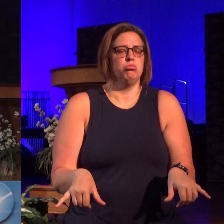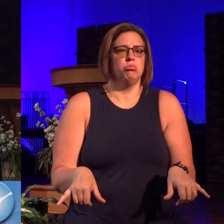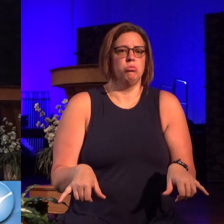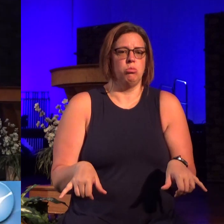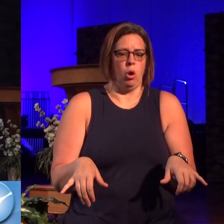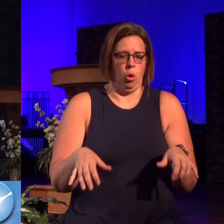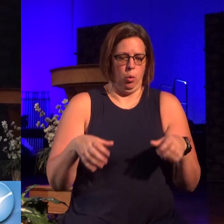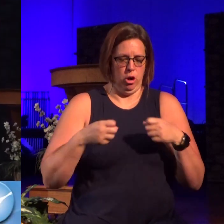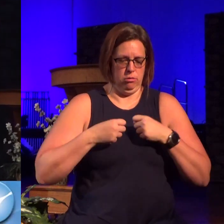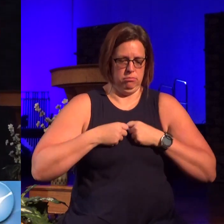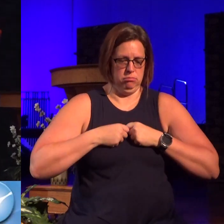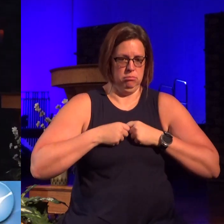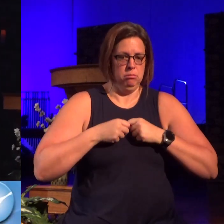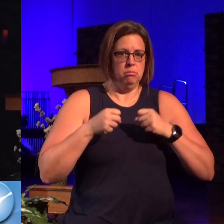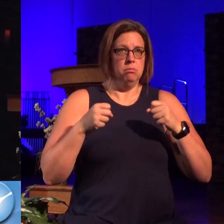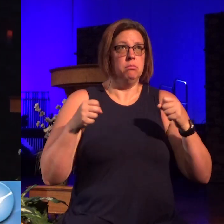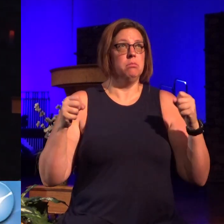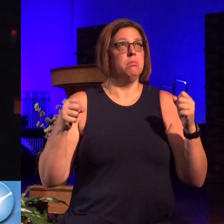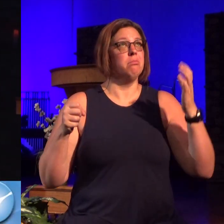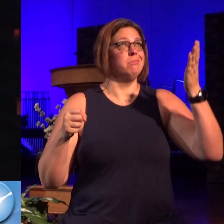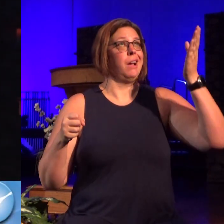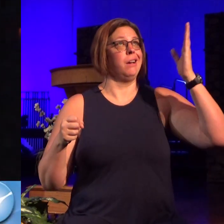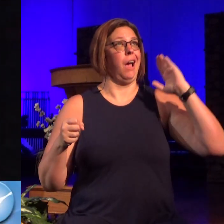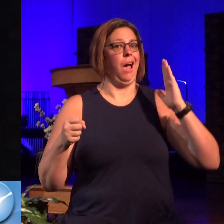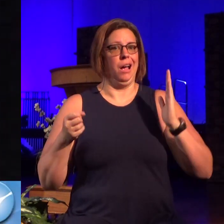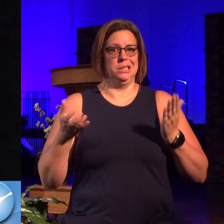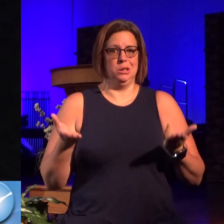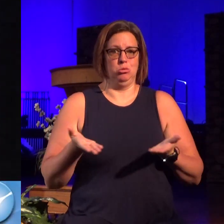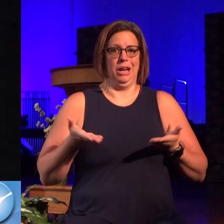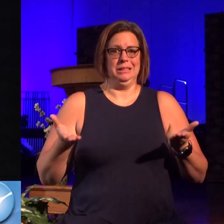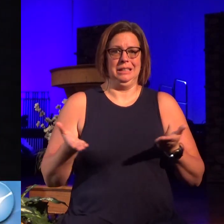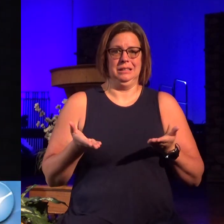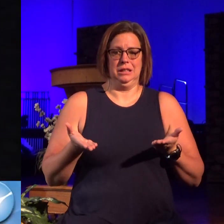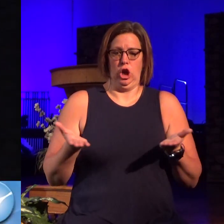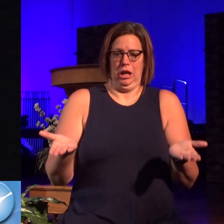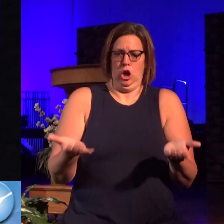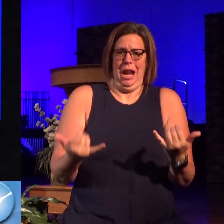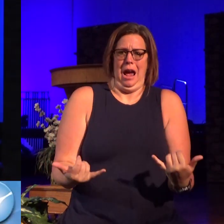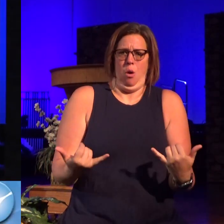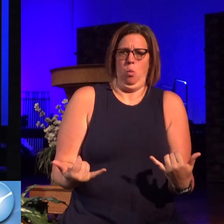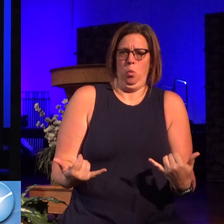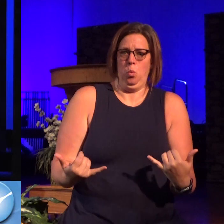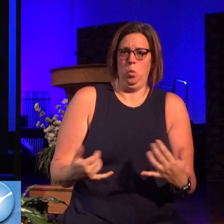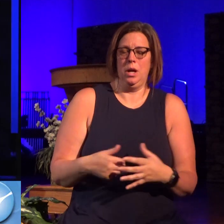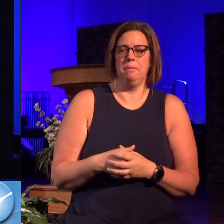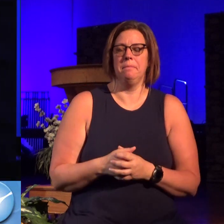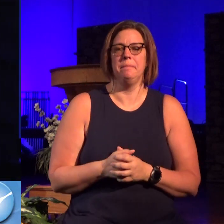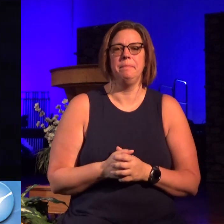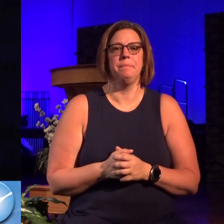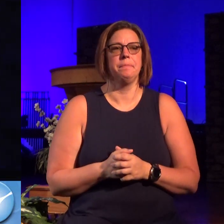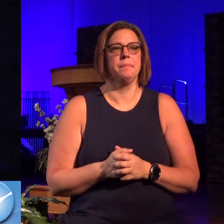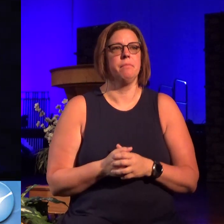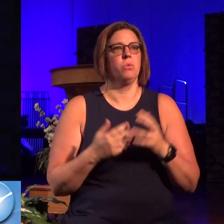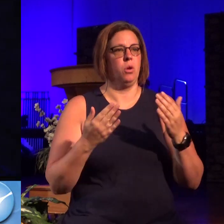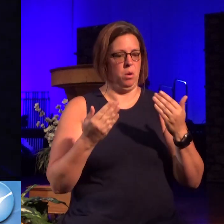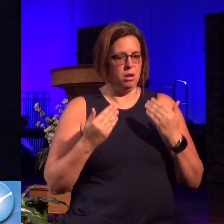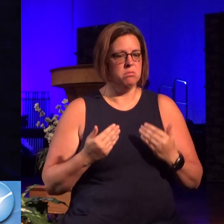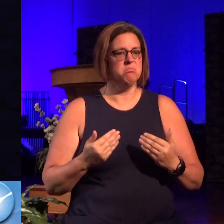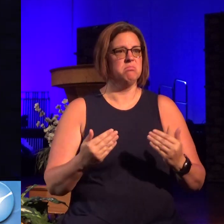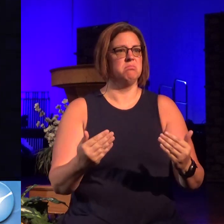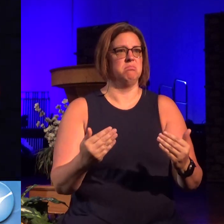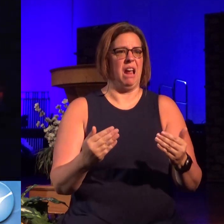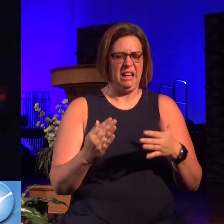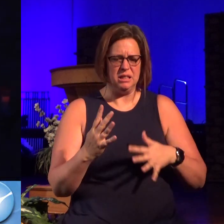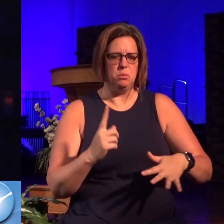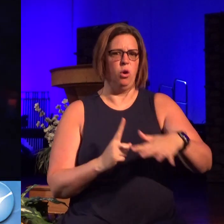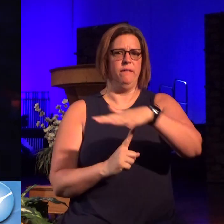opening to the divine presence that is right here, right now. moving in, through, and around us